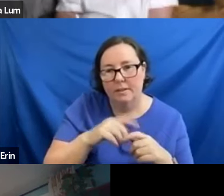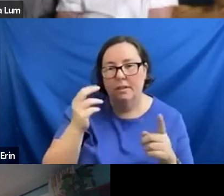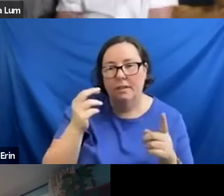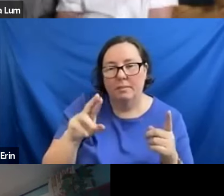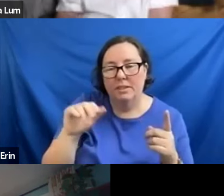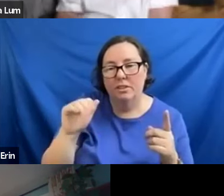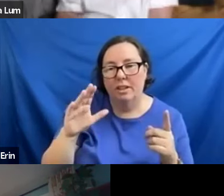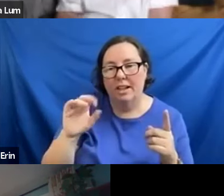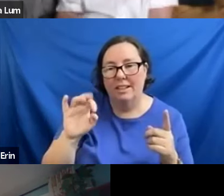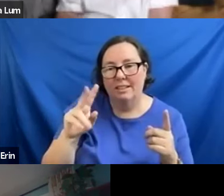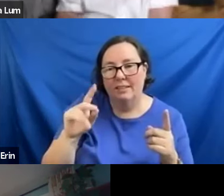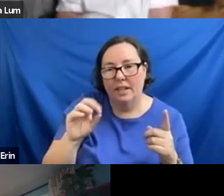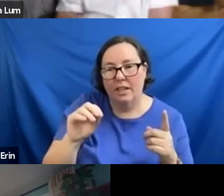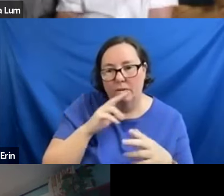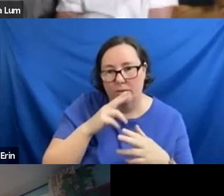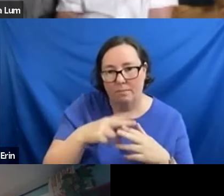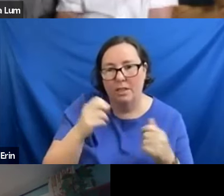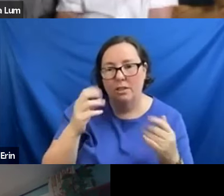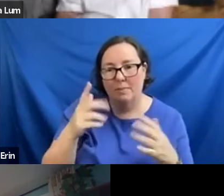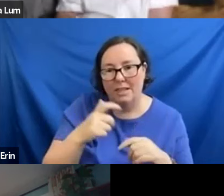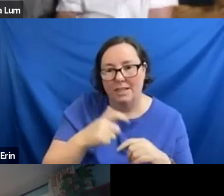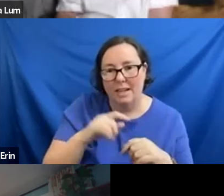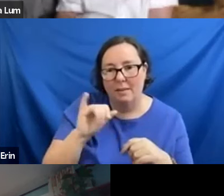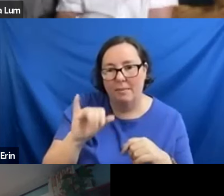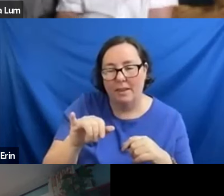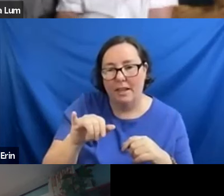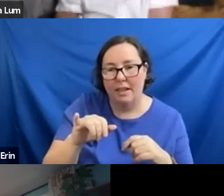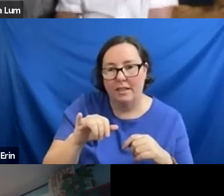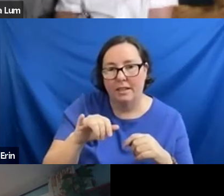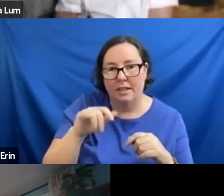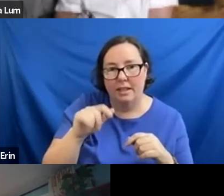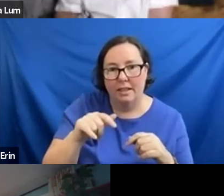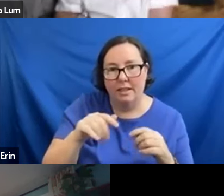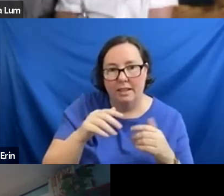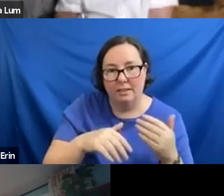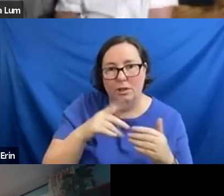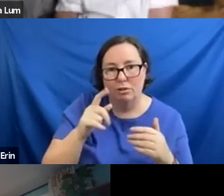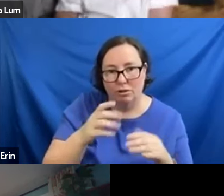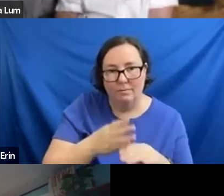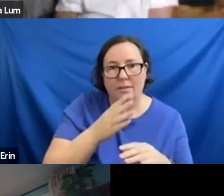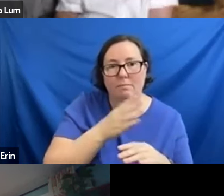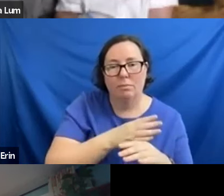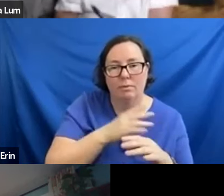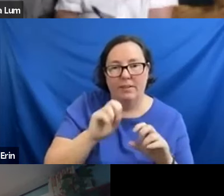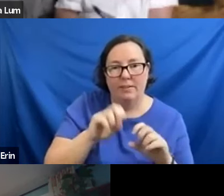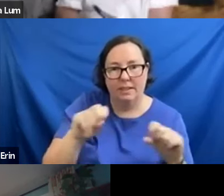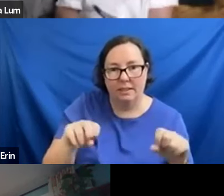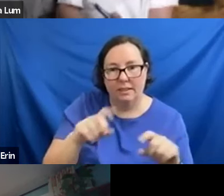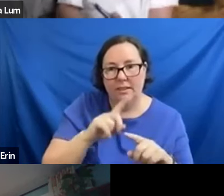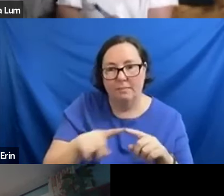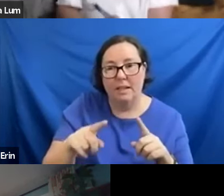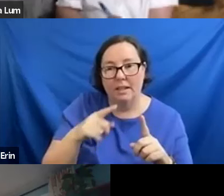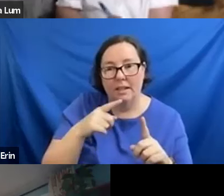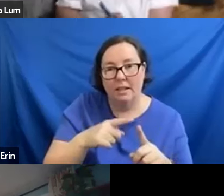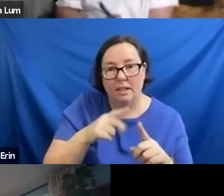Azevedo mentioned many times that the new process should be gaming proof or at least gaming resistant. So any method